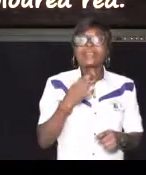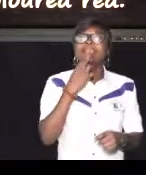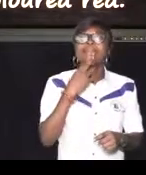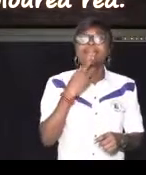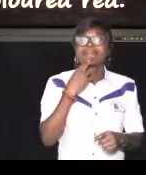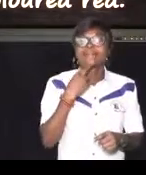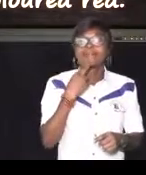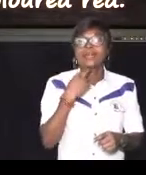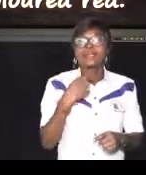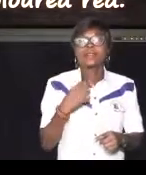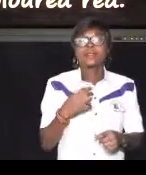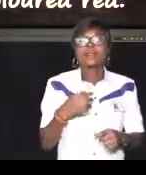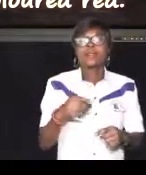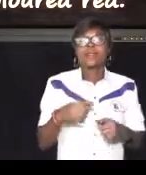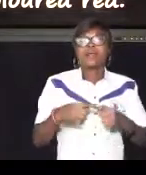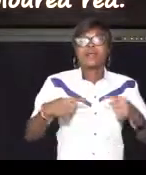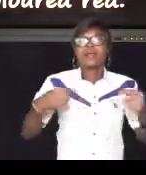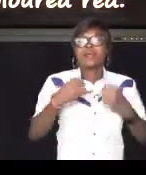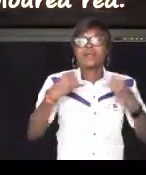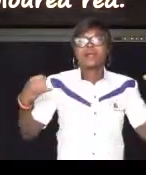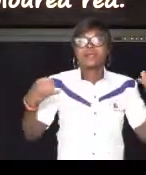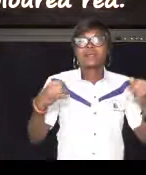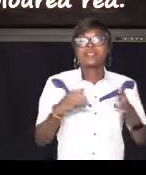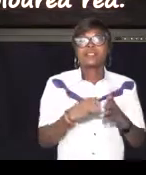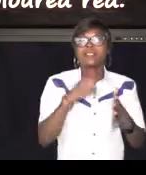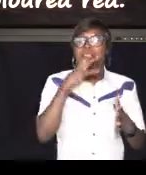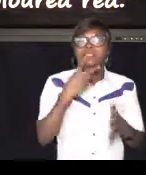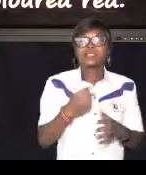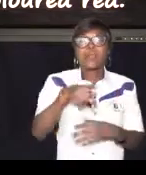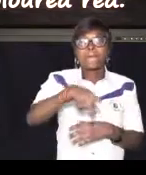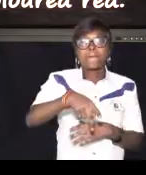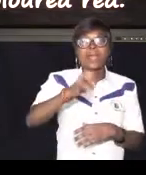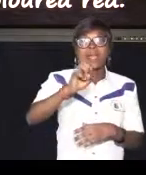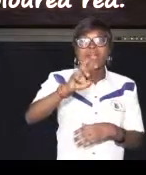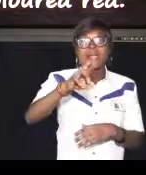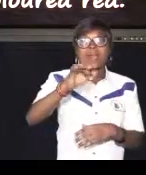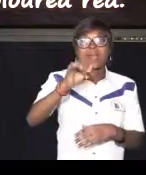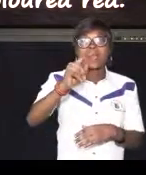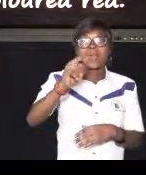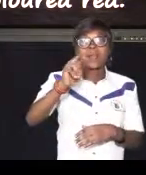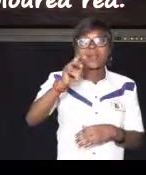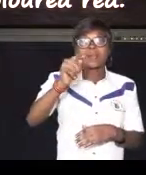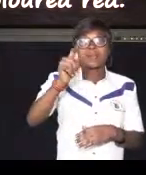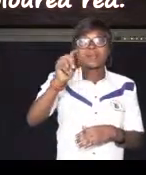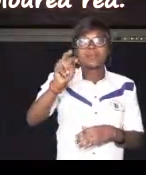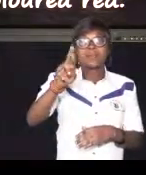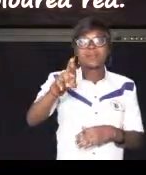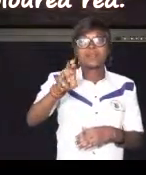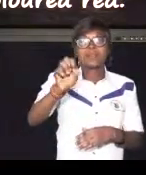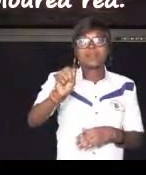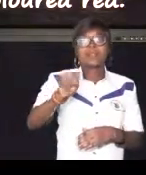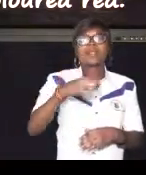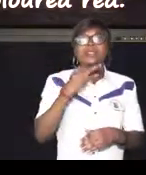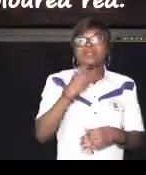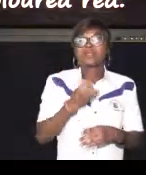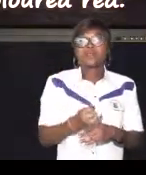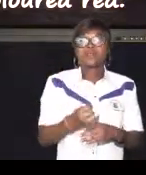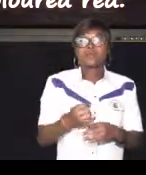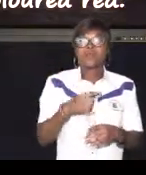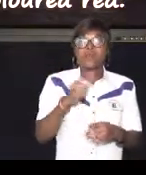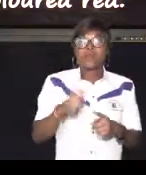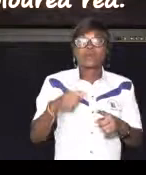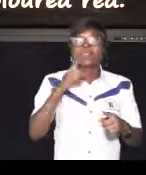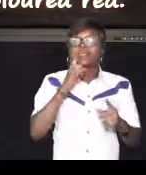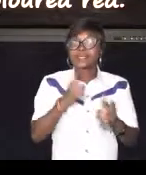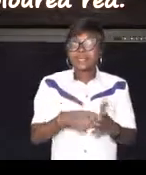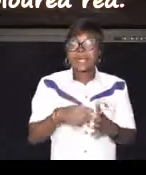the red lines that form the border, that refers to the perimeter. So my friend, the area is different from the perimeter.